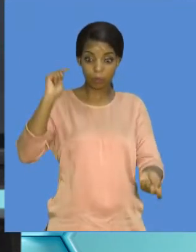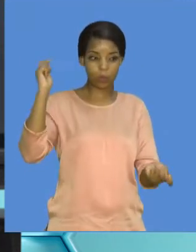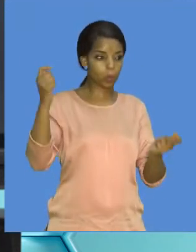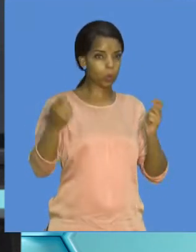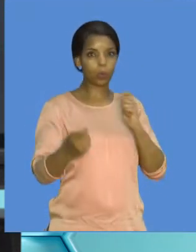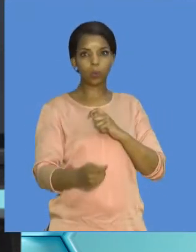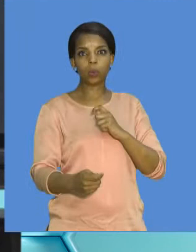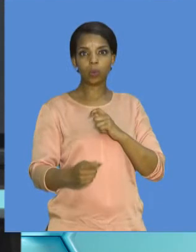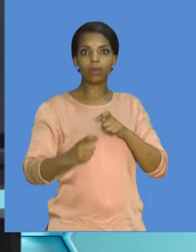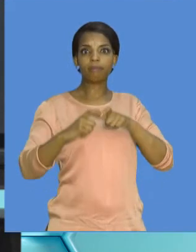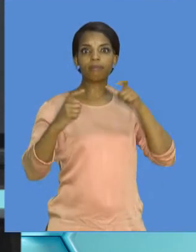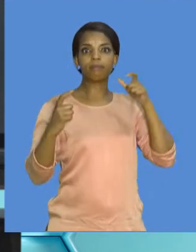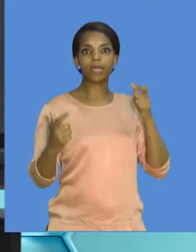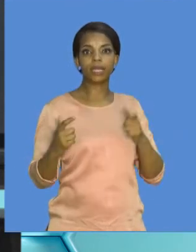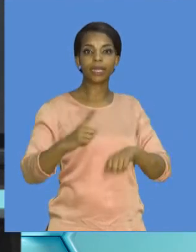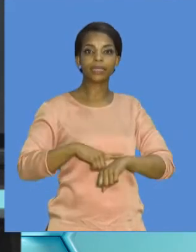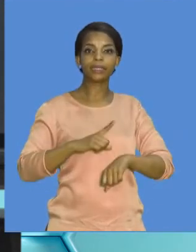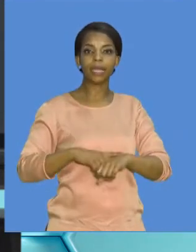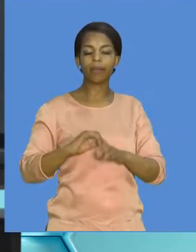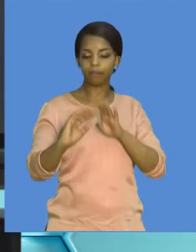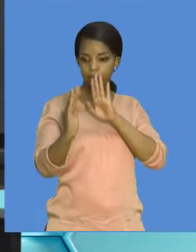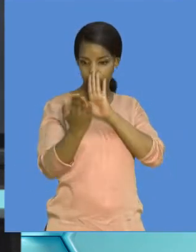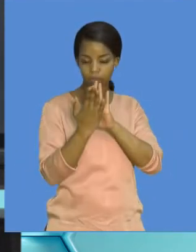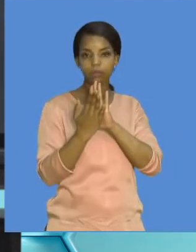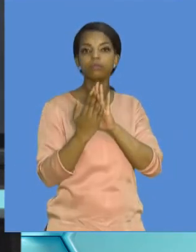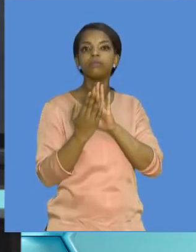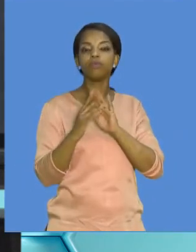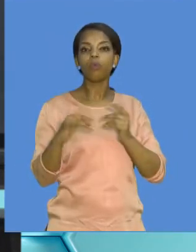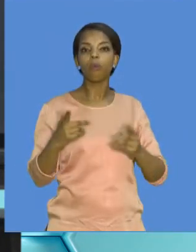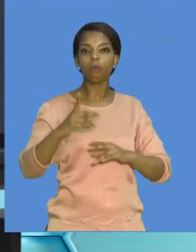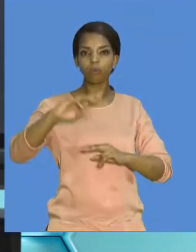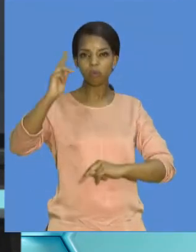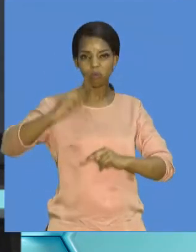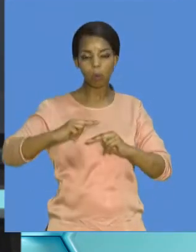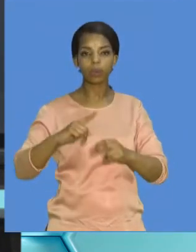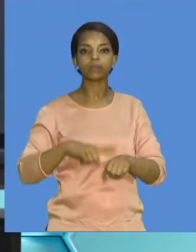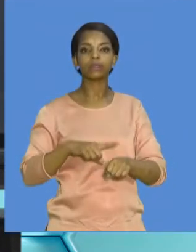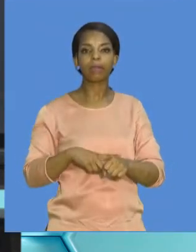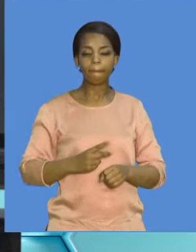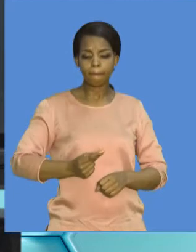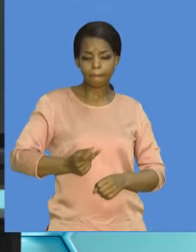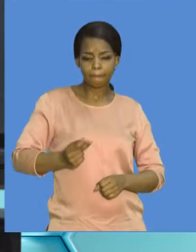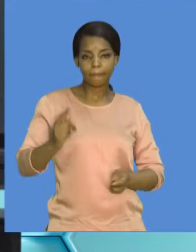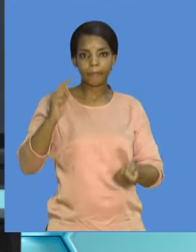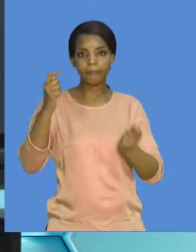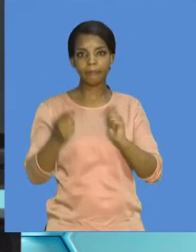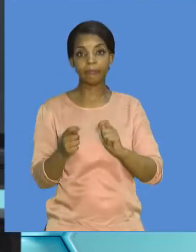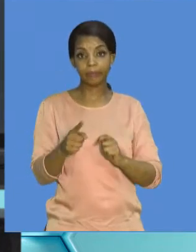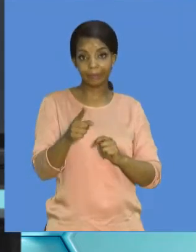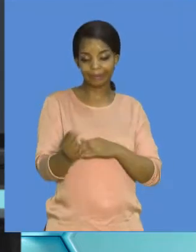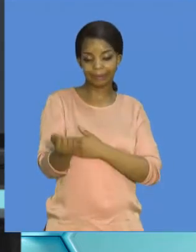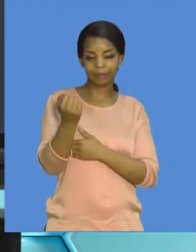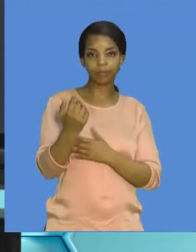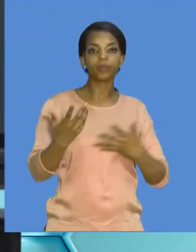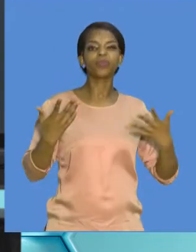actually smaller. And this, by the way, is the power of compound interest and compound growth, which we'll just look at in a short